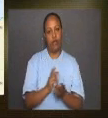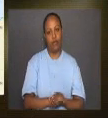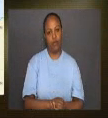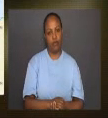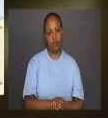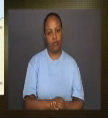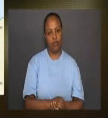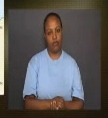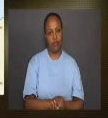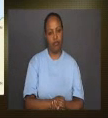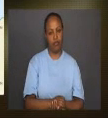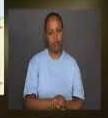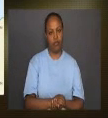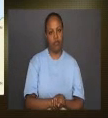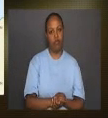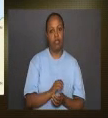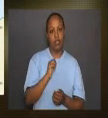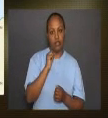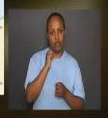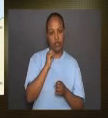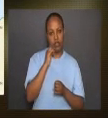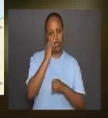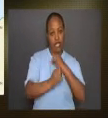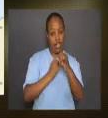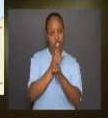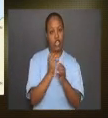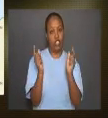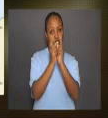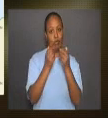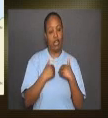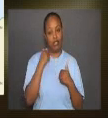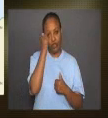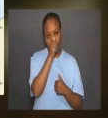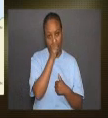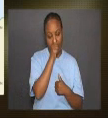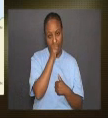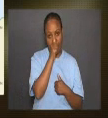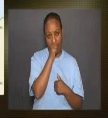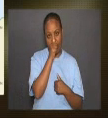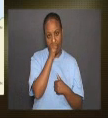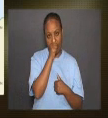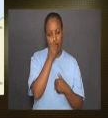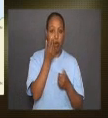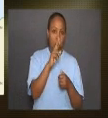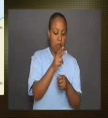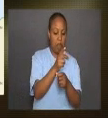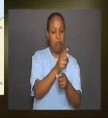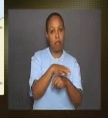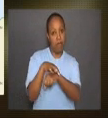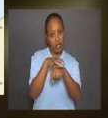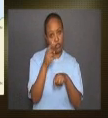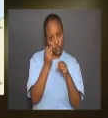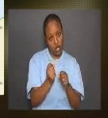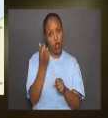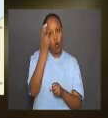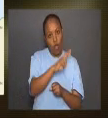Some of Ethiopia's international relationships are dictated by geography and